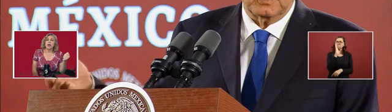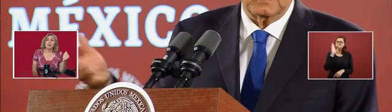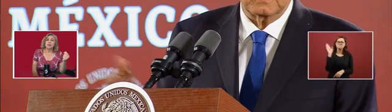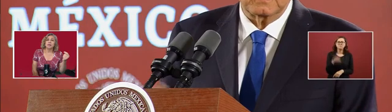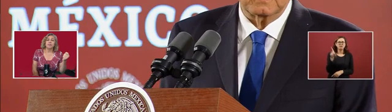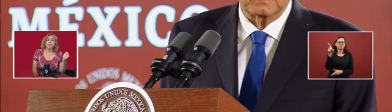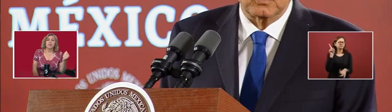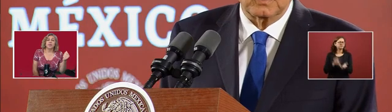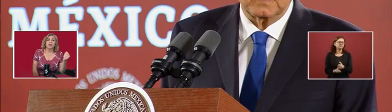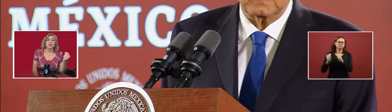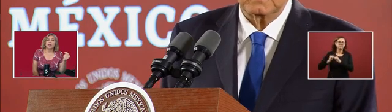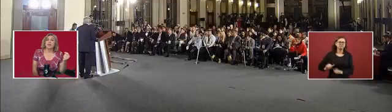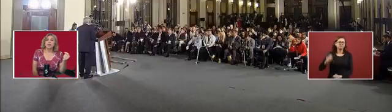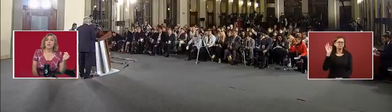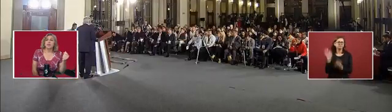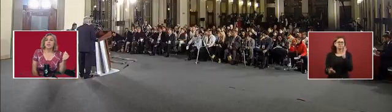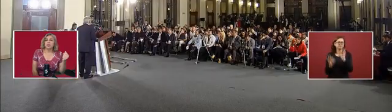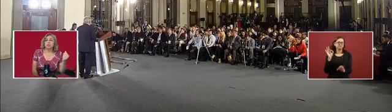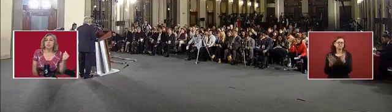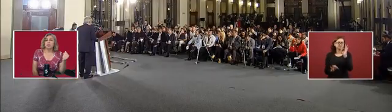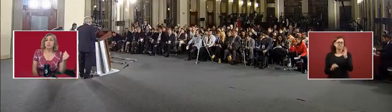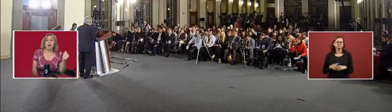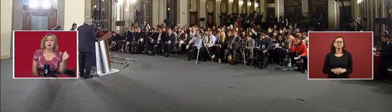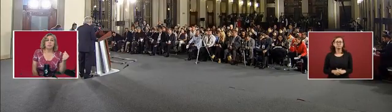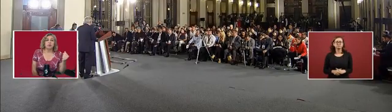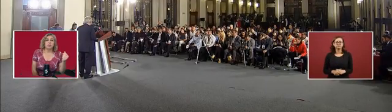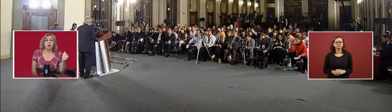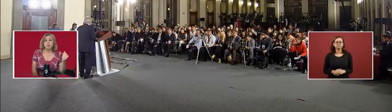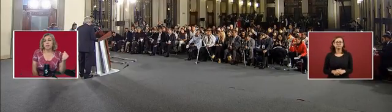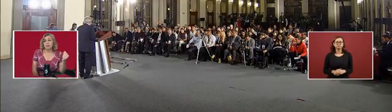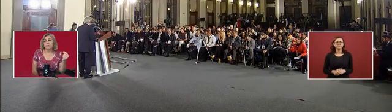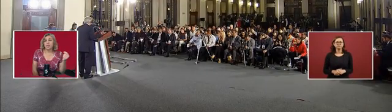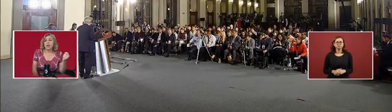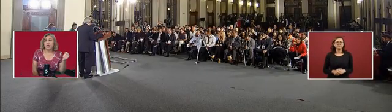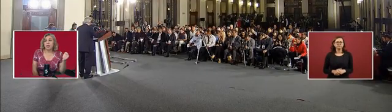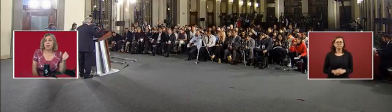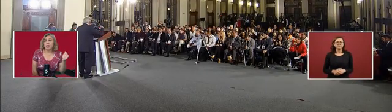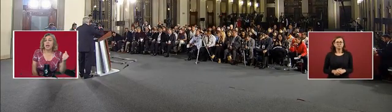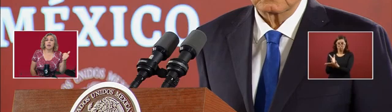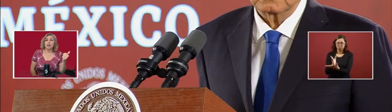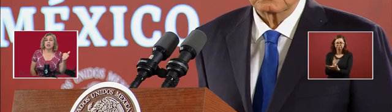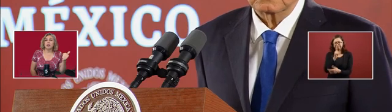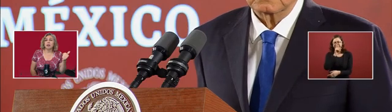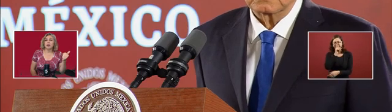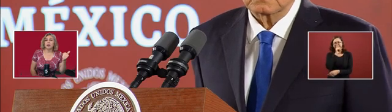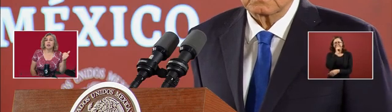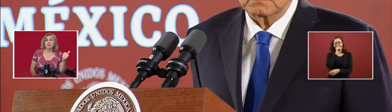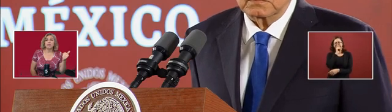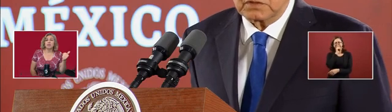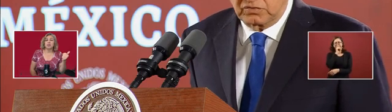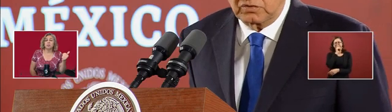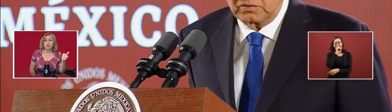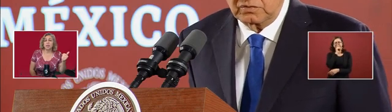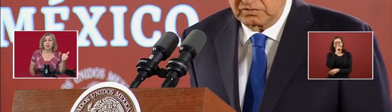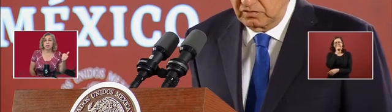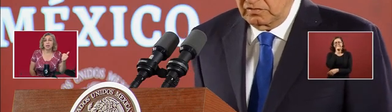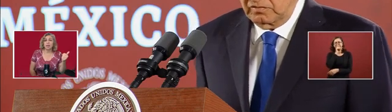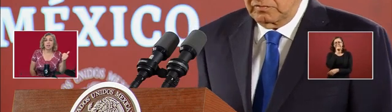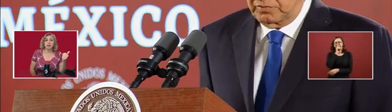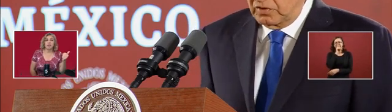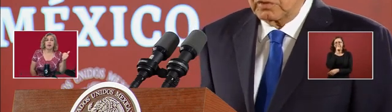see it. So therefore, we are trying to also deal with these